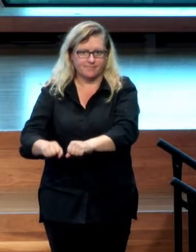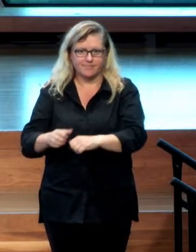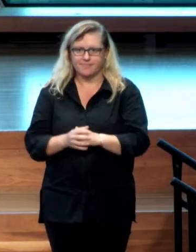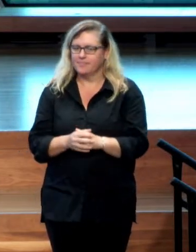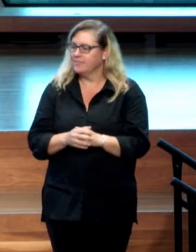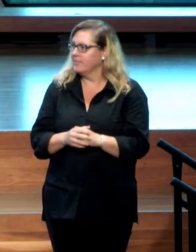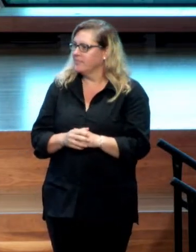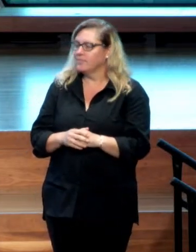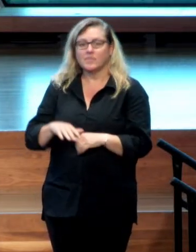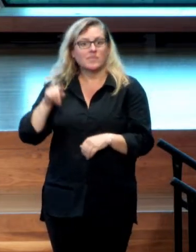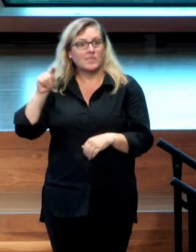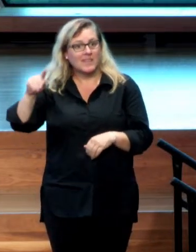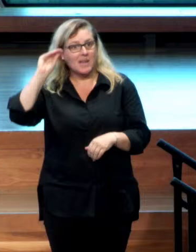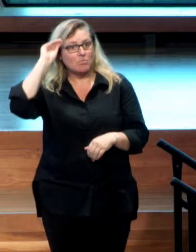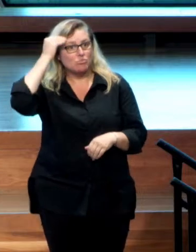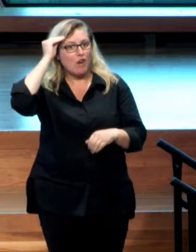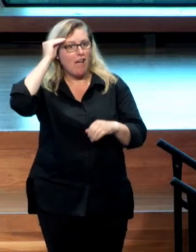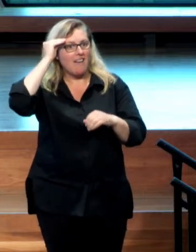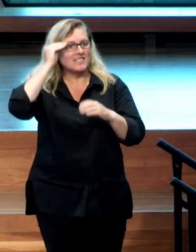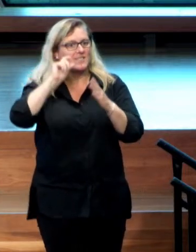Hey, the prize for poetry.